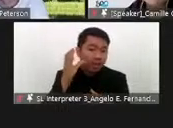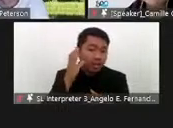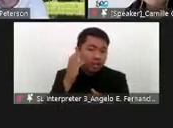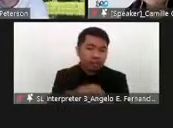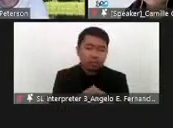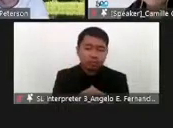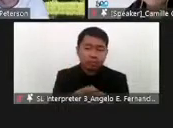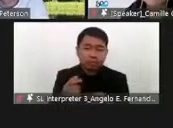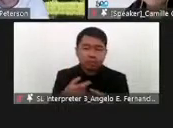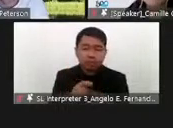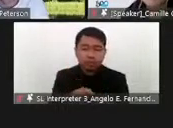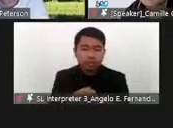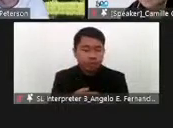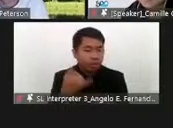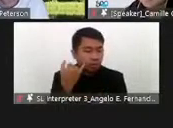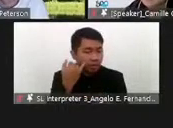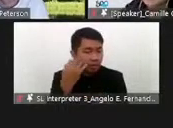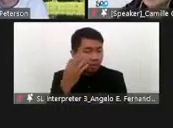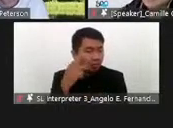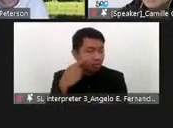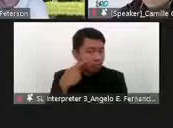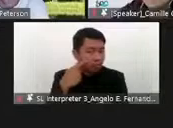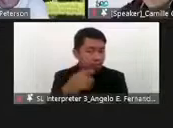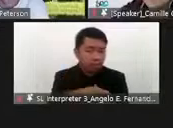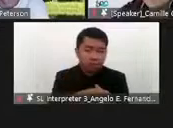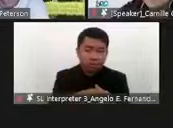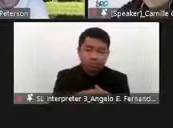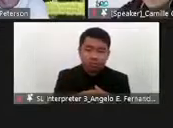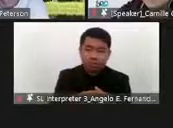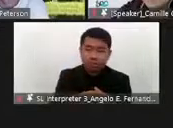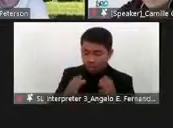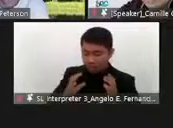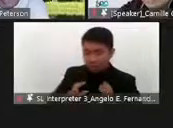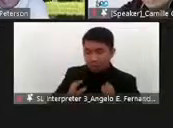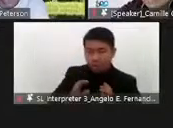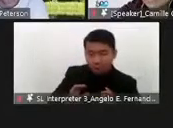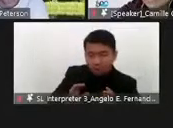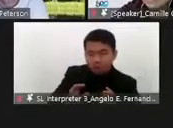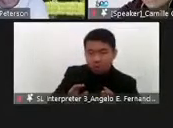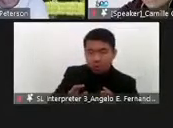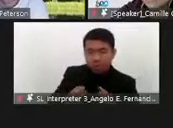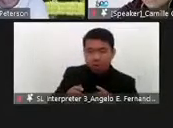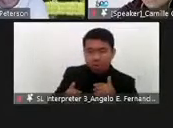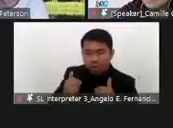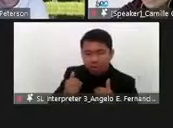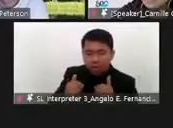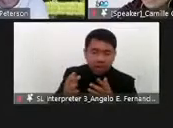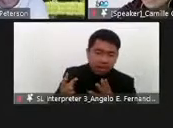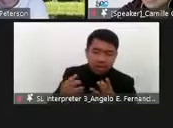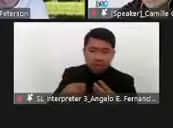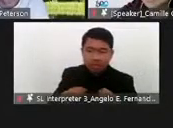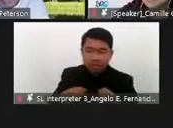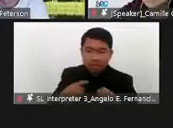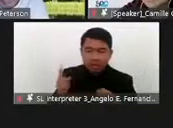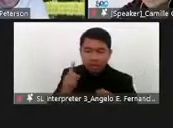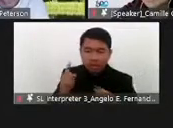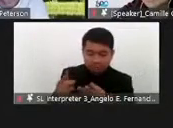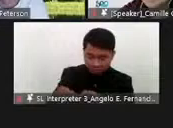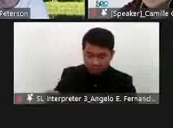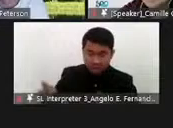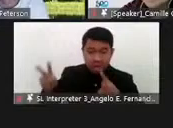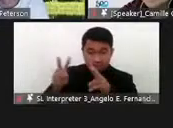Giovanni Kifputong. So in terms of clothing, which or what is more acceptable, the value of economic purpose for